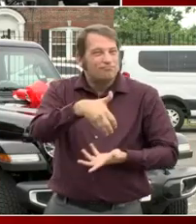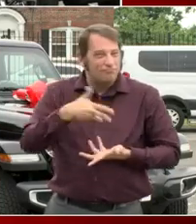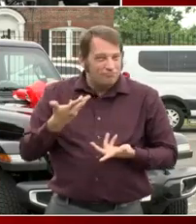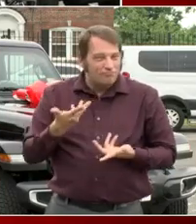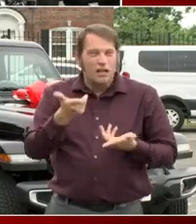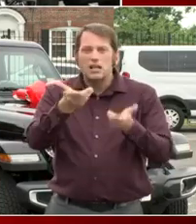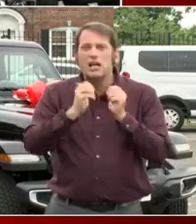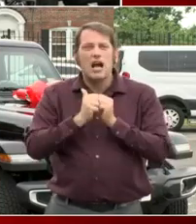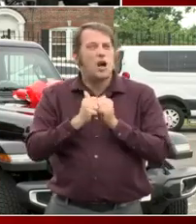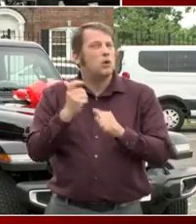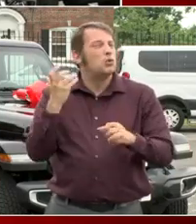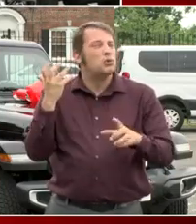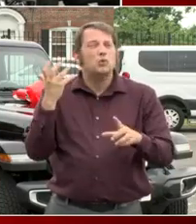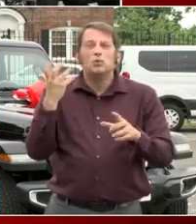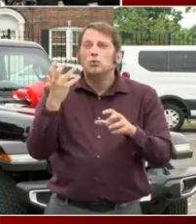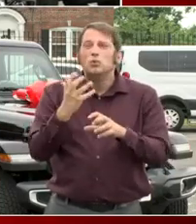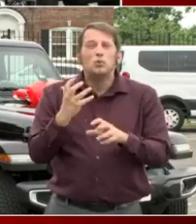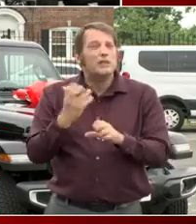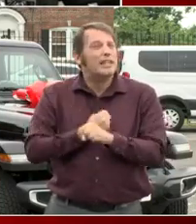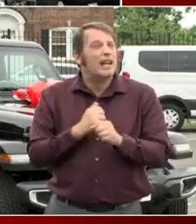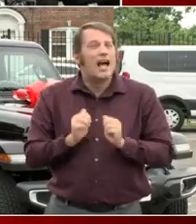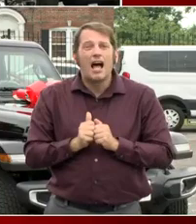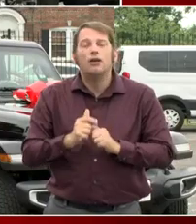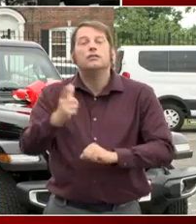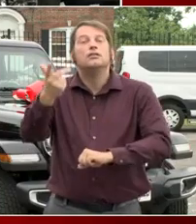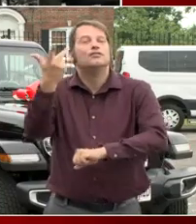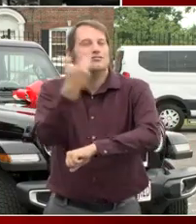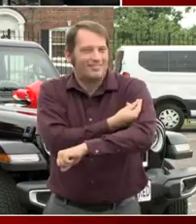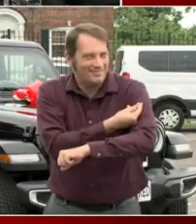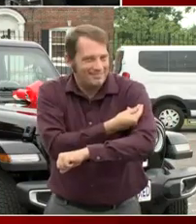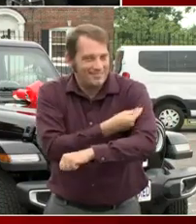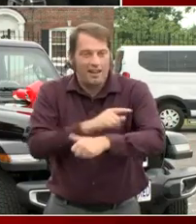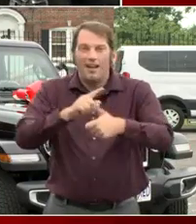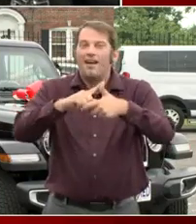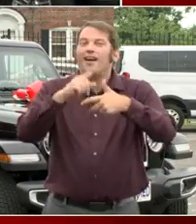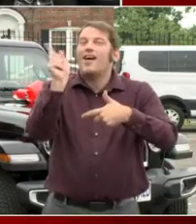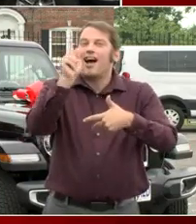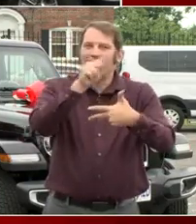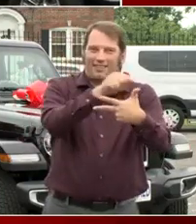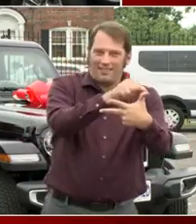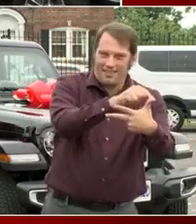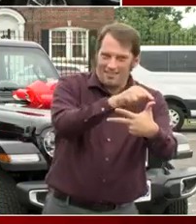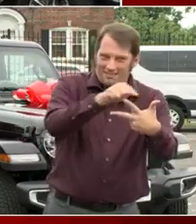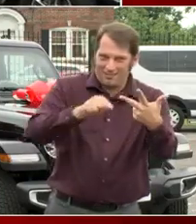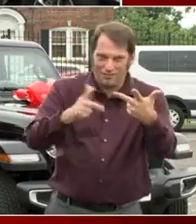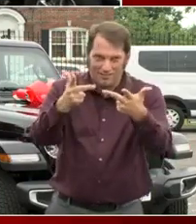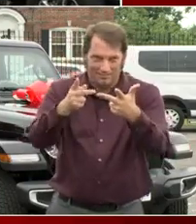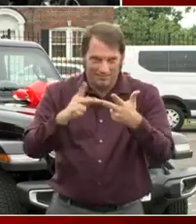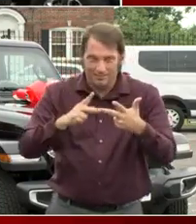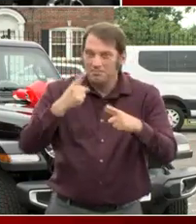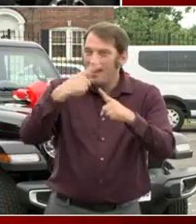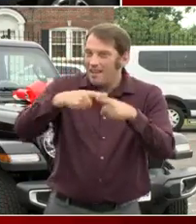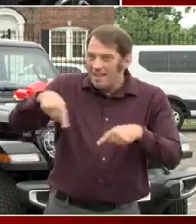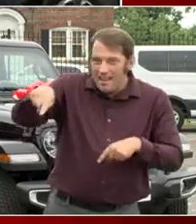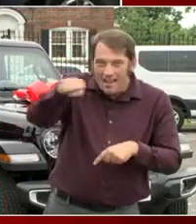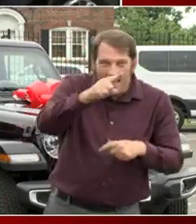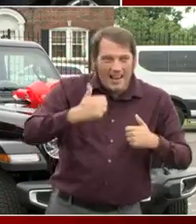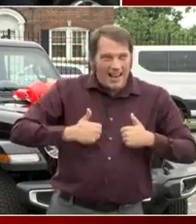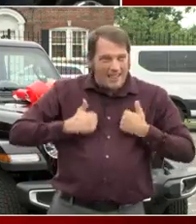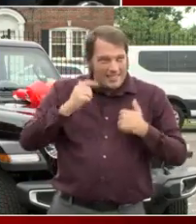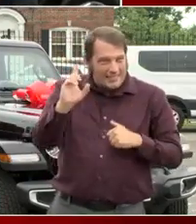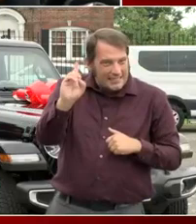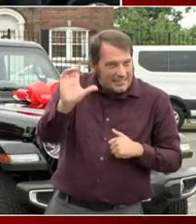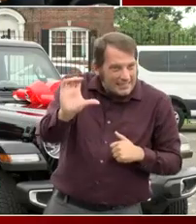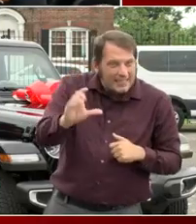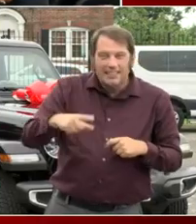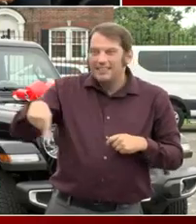shot. Where? 3 sites. Who? D.C. residents 18 years or older. And today